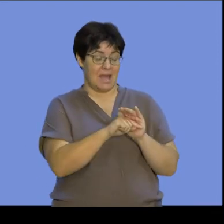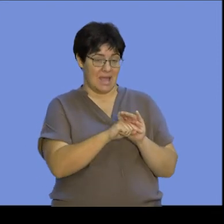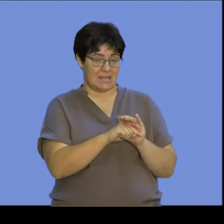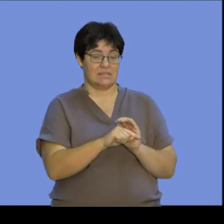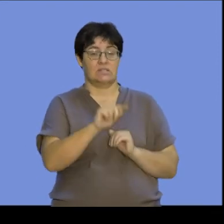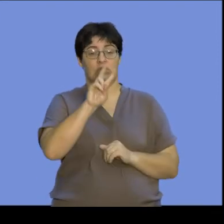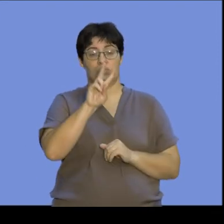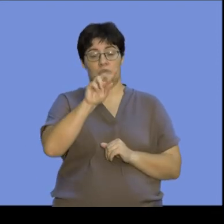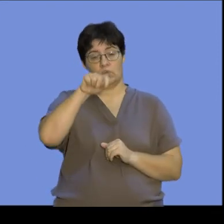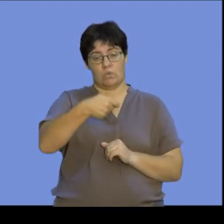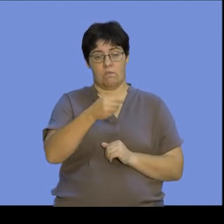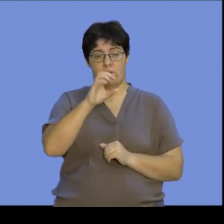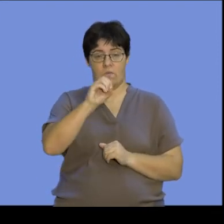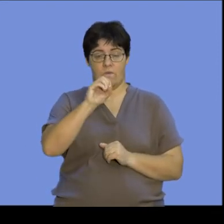negative